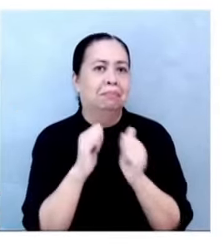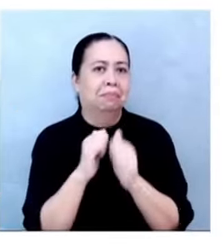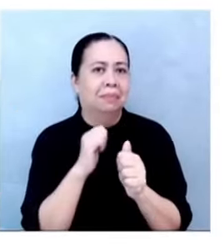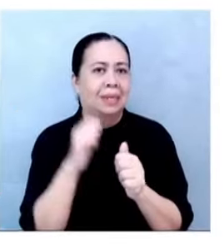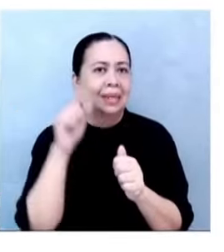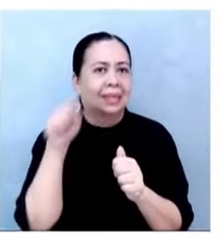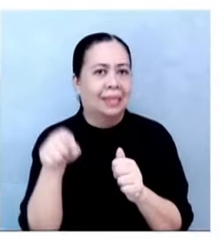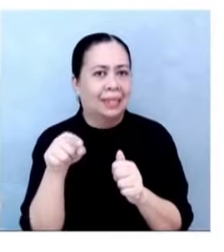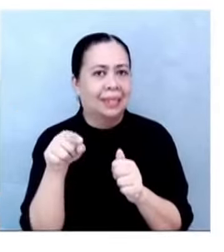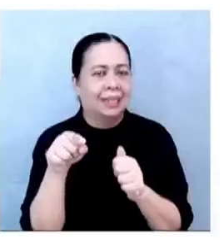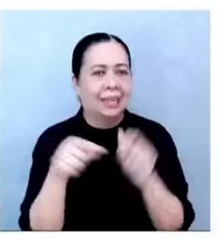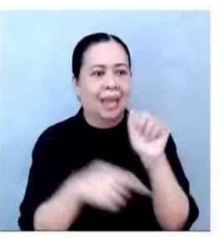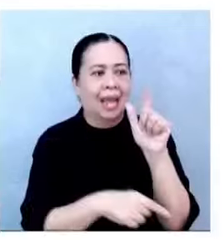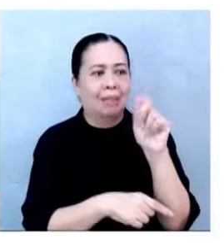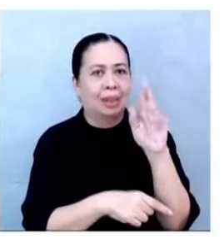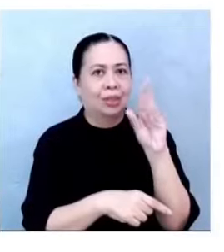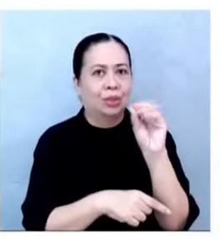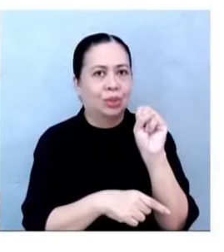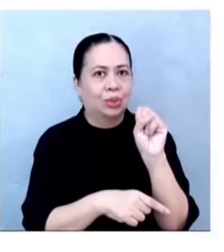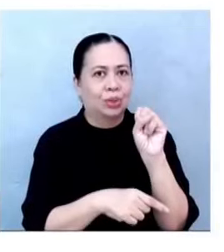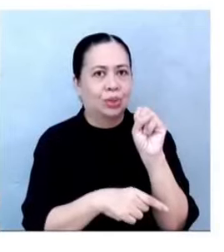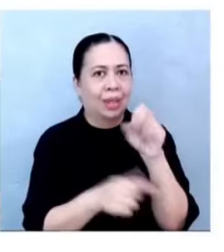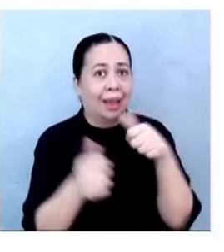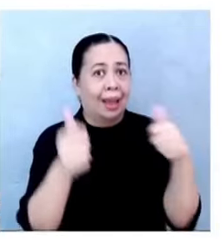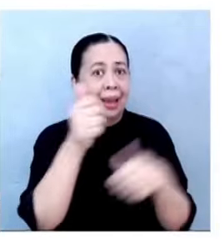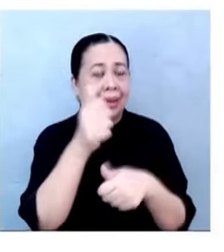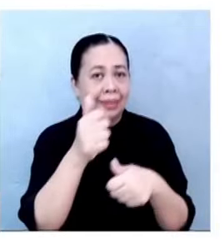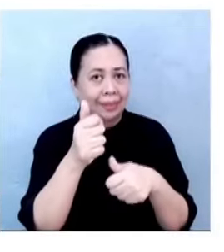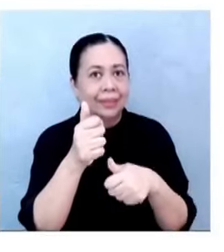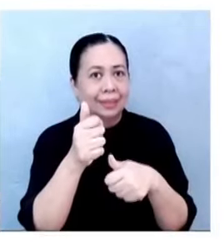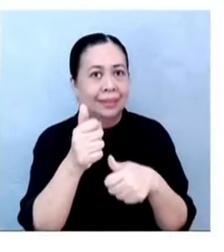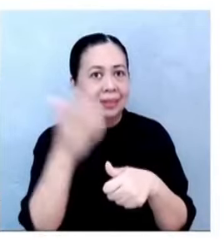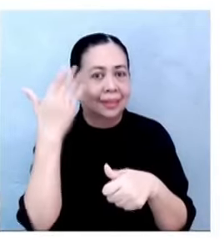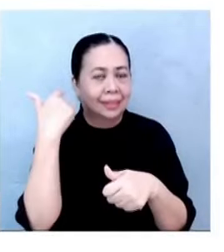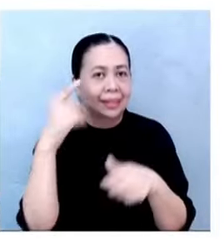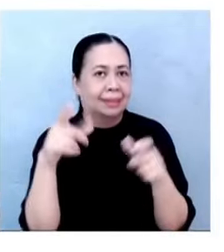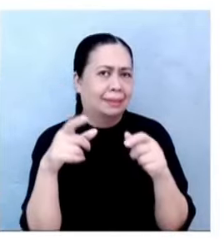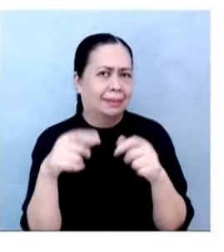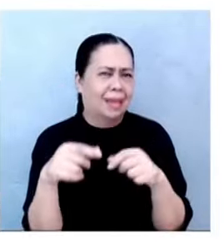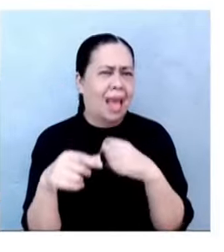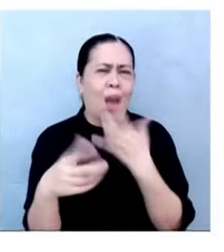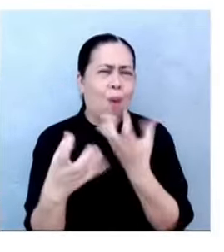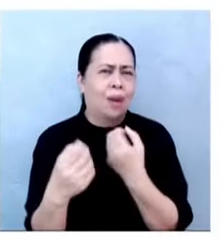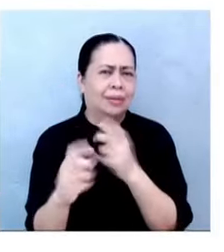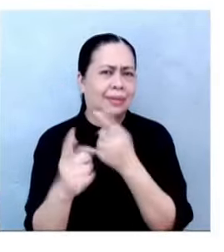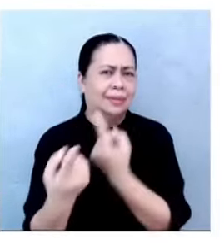that Albatross Technologies is just under the former provider. So I just want an answer.